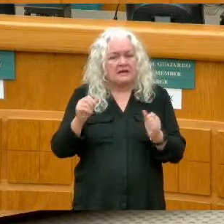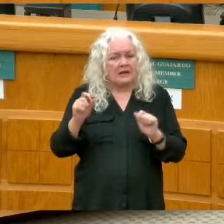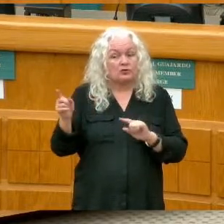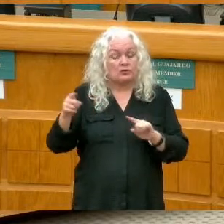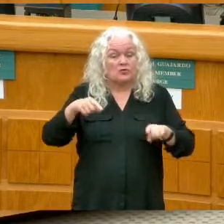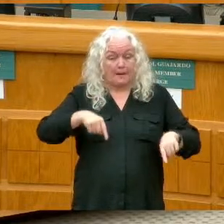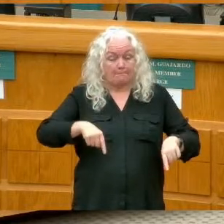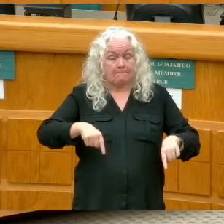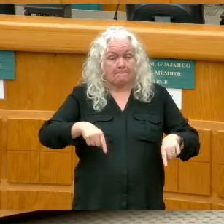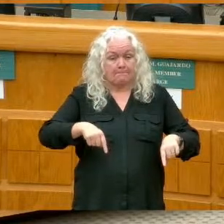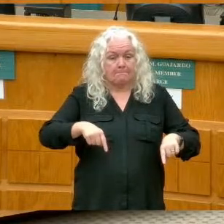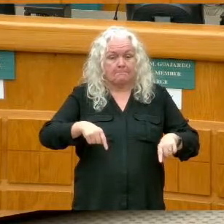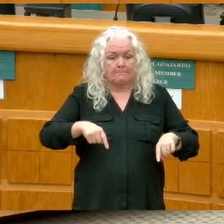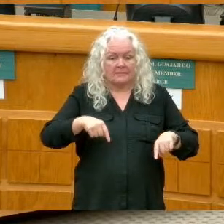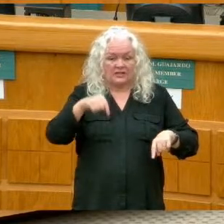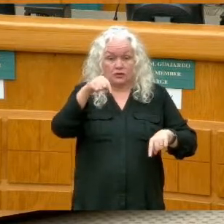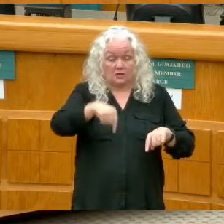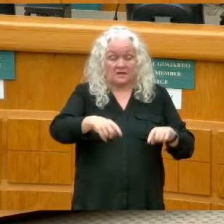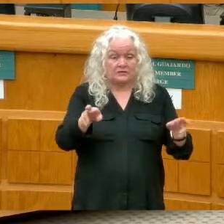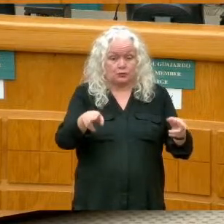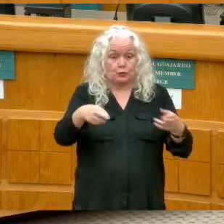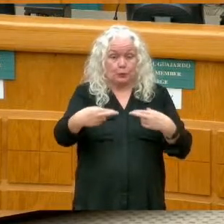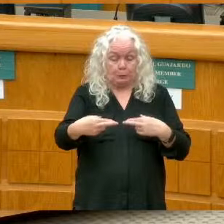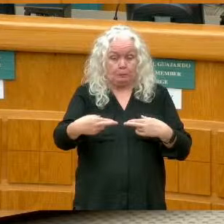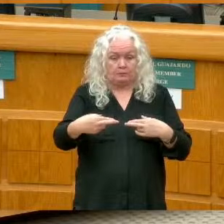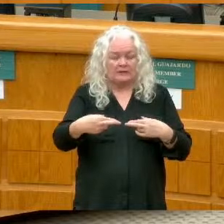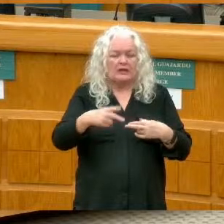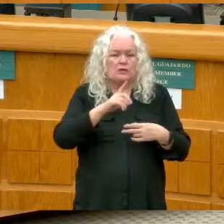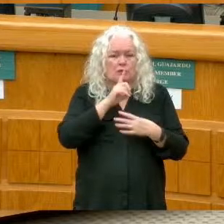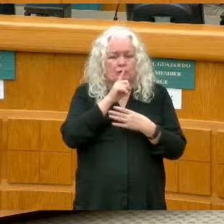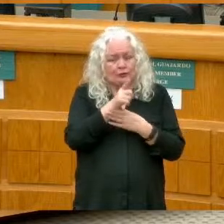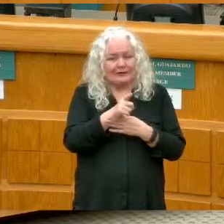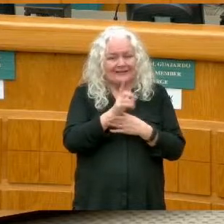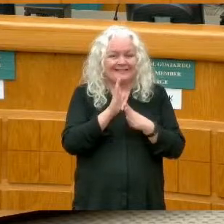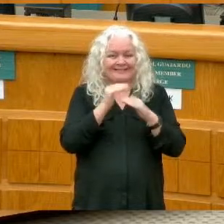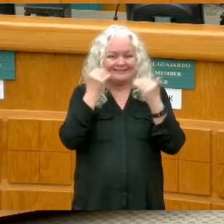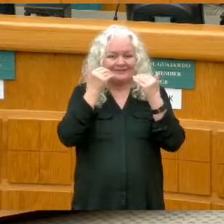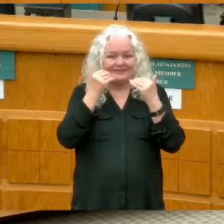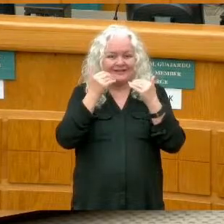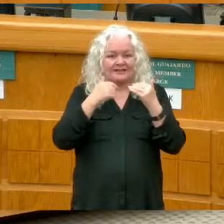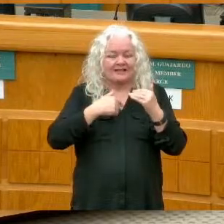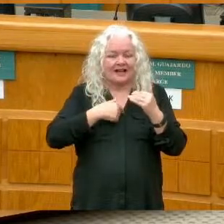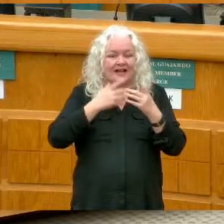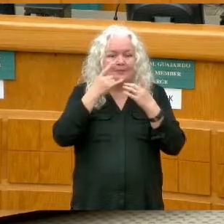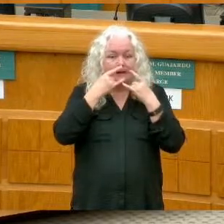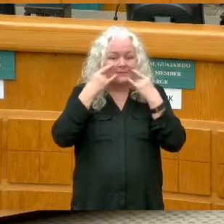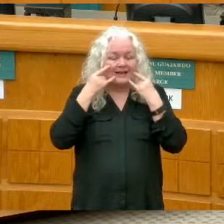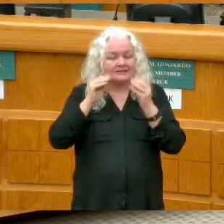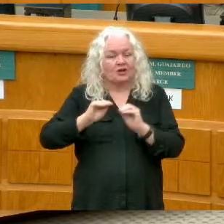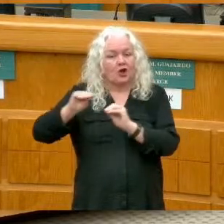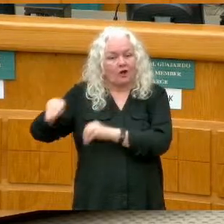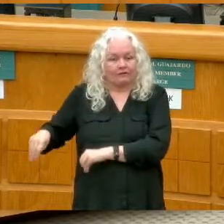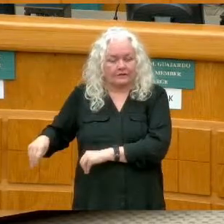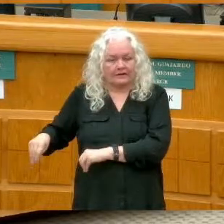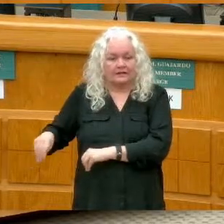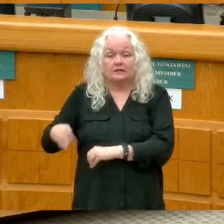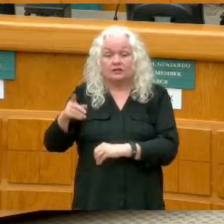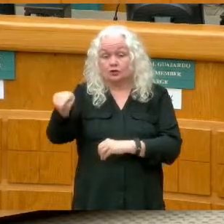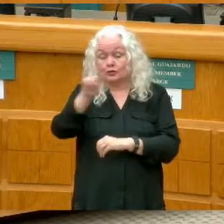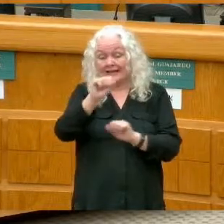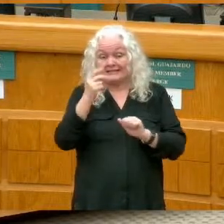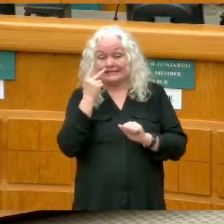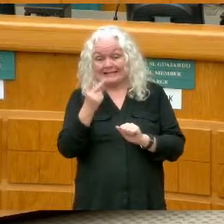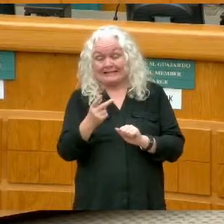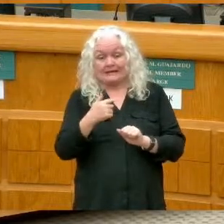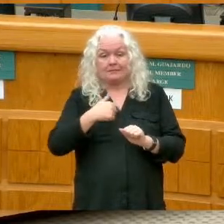to come to this room and really smiled. So I take off my mask so you can see